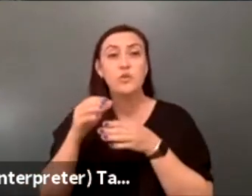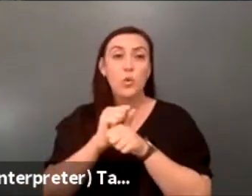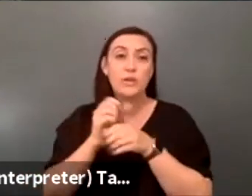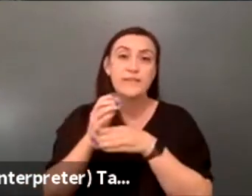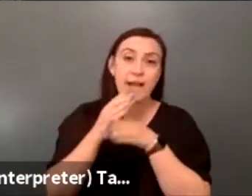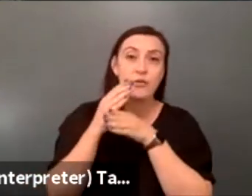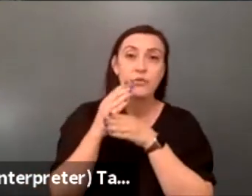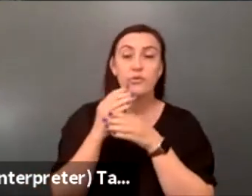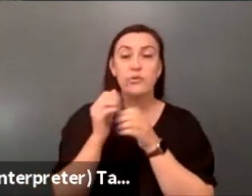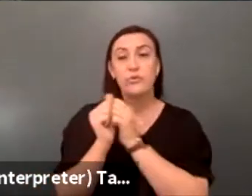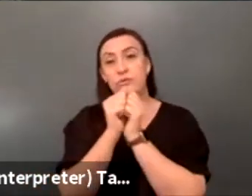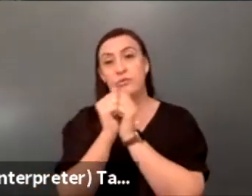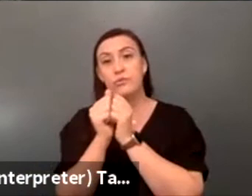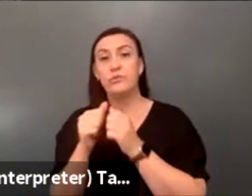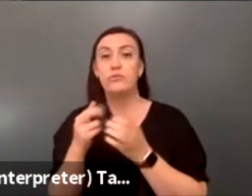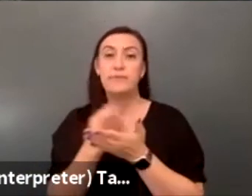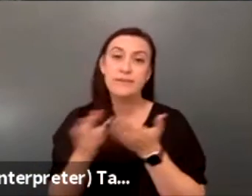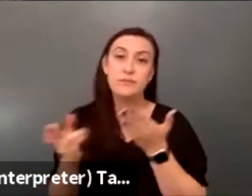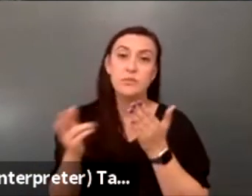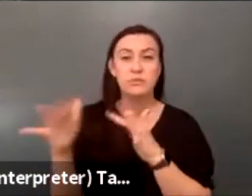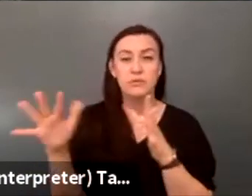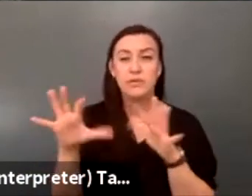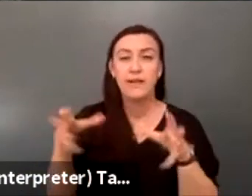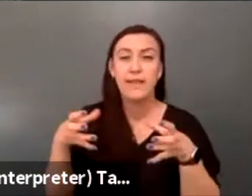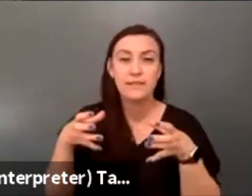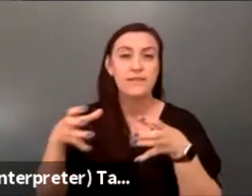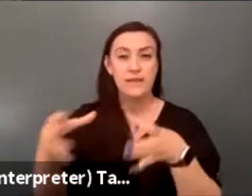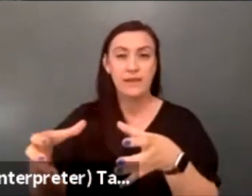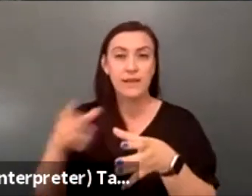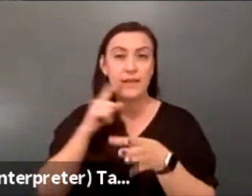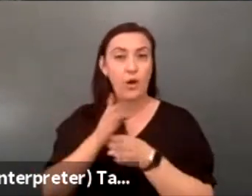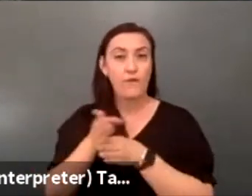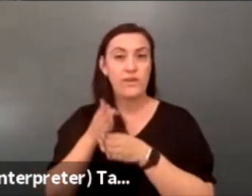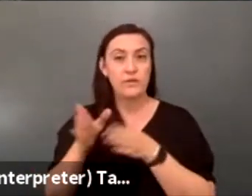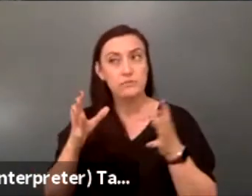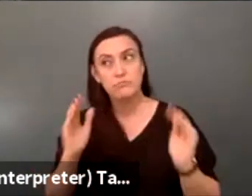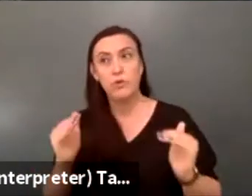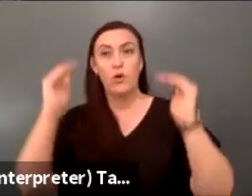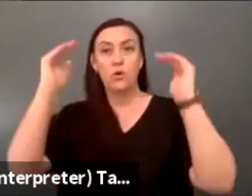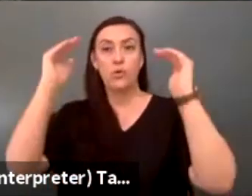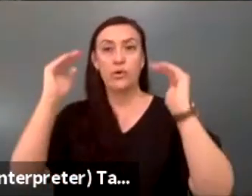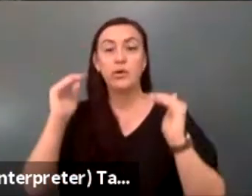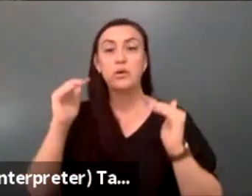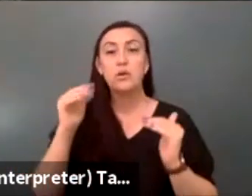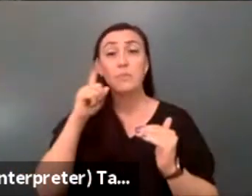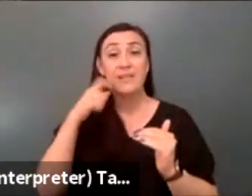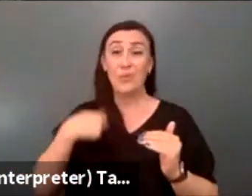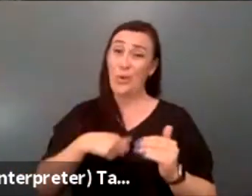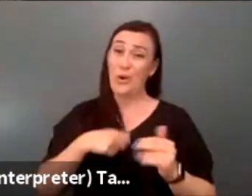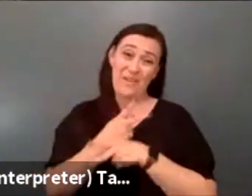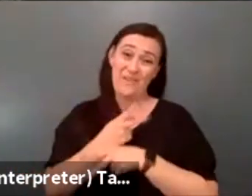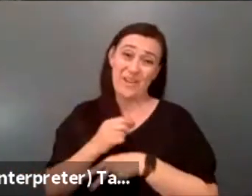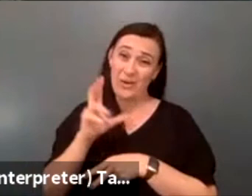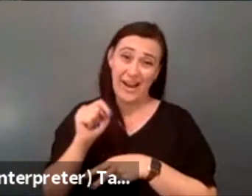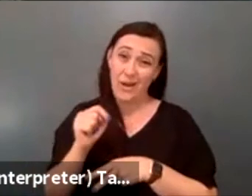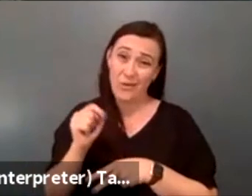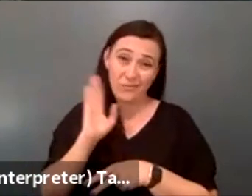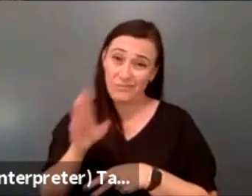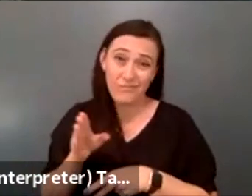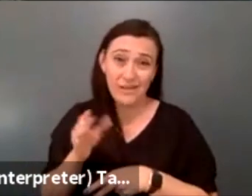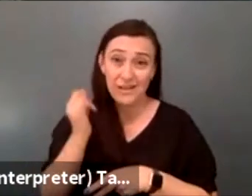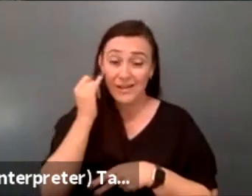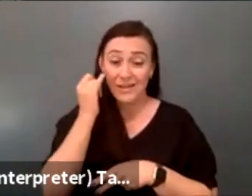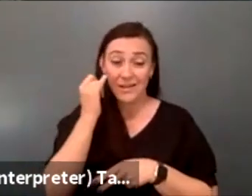together, collectively move forward like as a field, because we're going to be the ones who are going to figure it out, because it's not necessarily